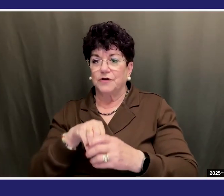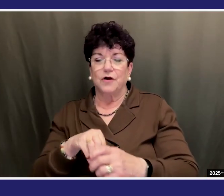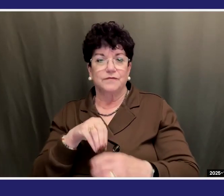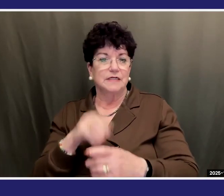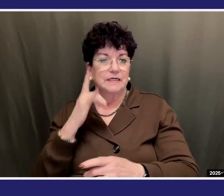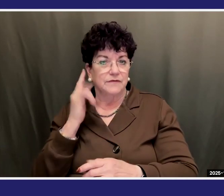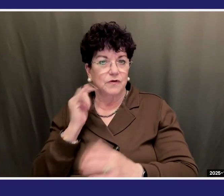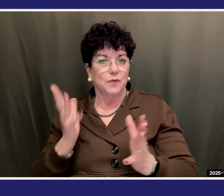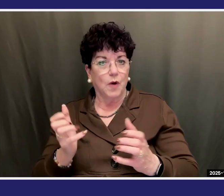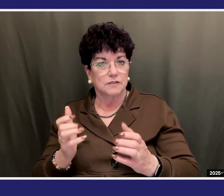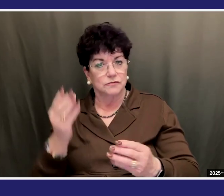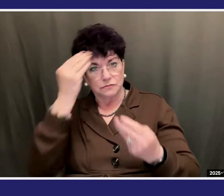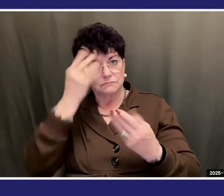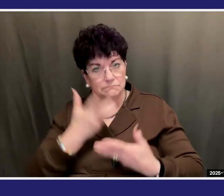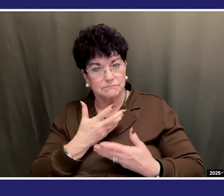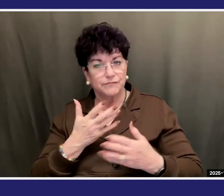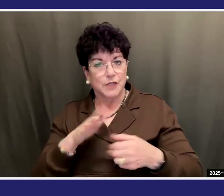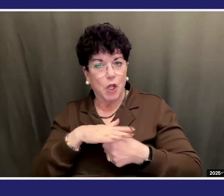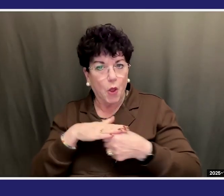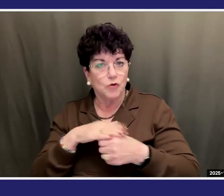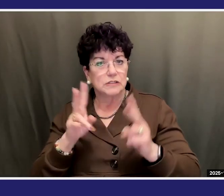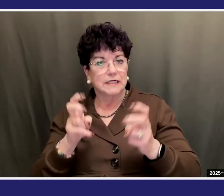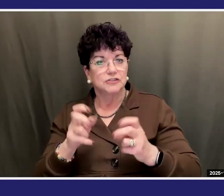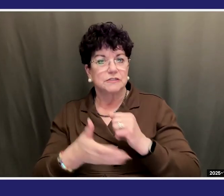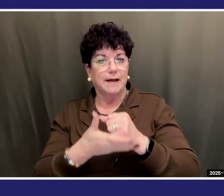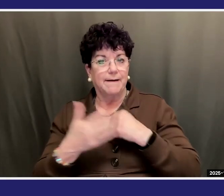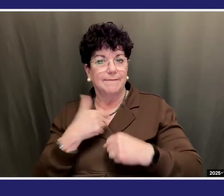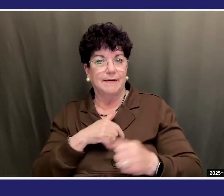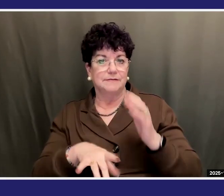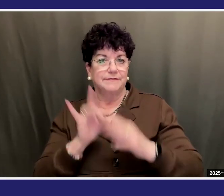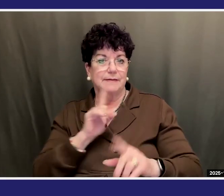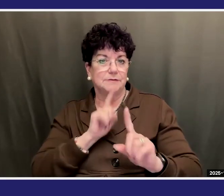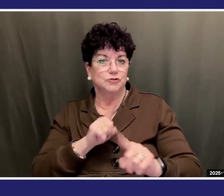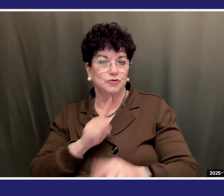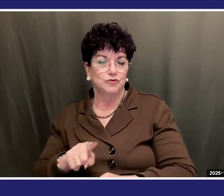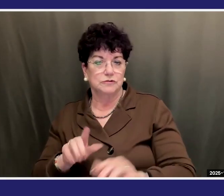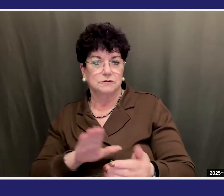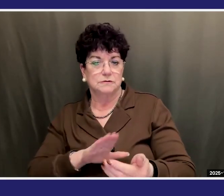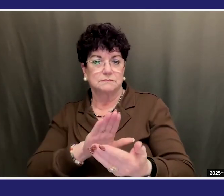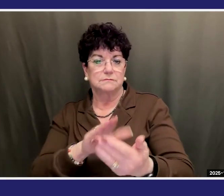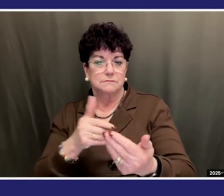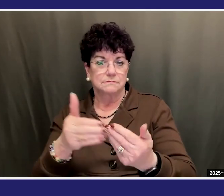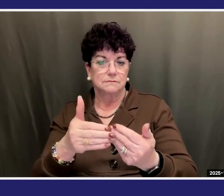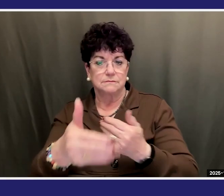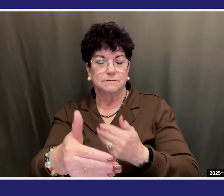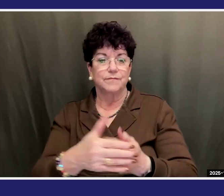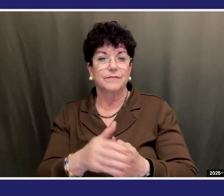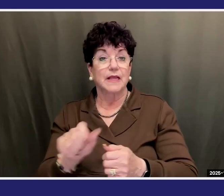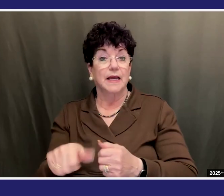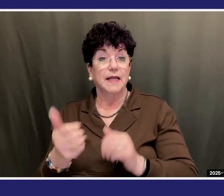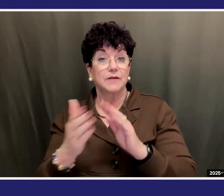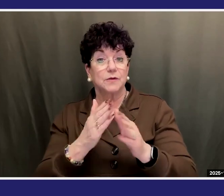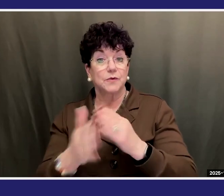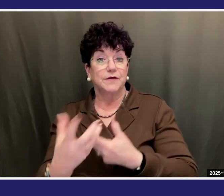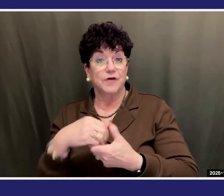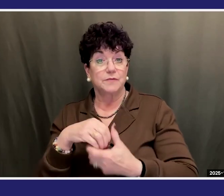elevating local issues and understanding and looking at solutions as a way forward. Another community engagement